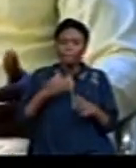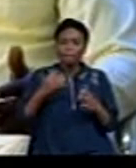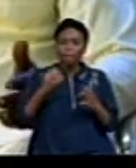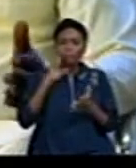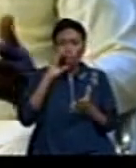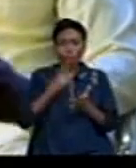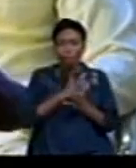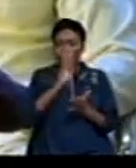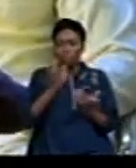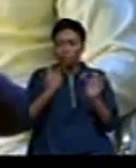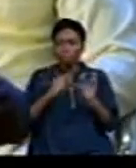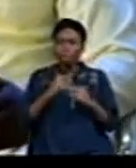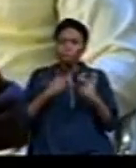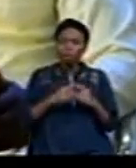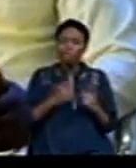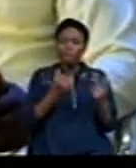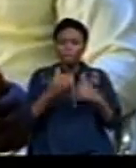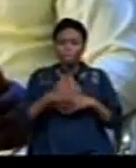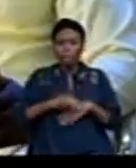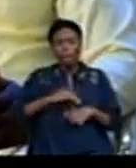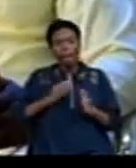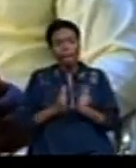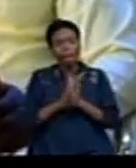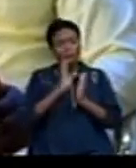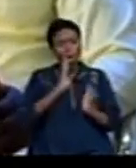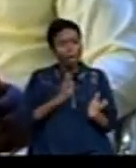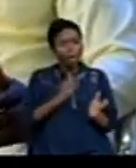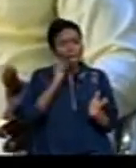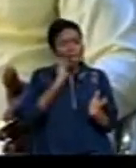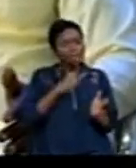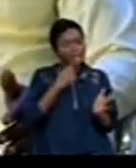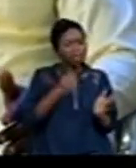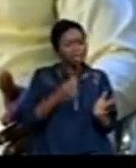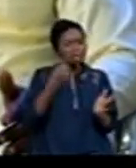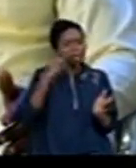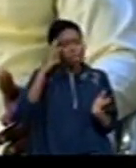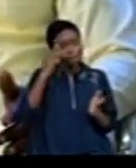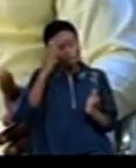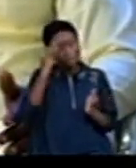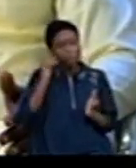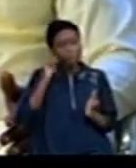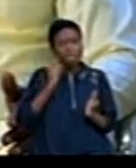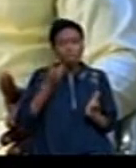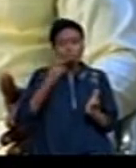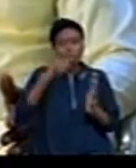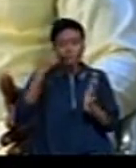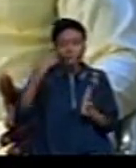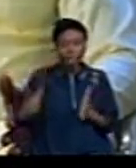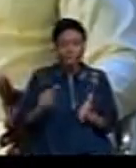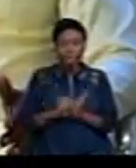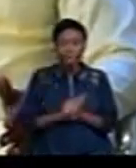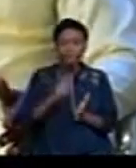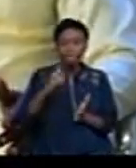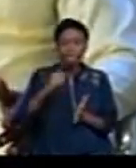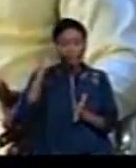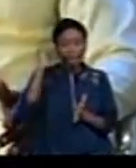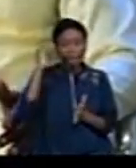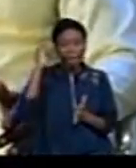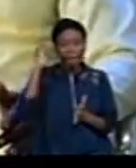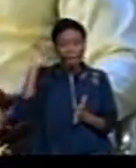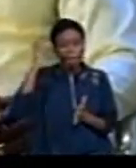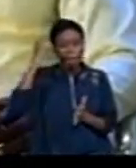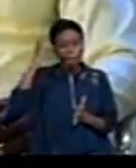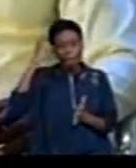called. Then, when she came back, I asked her. Then she told me the reason why she was late, that the madman asked her to give him